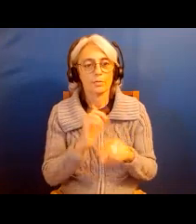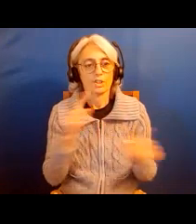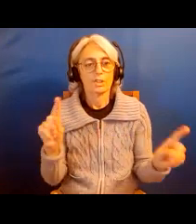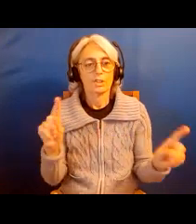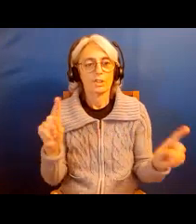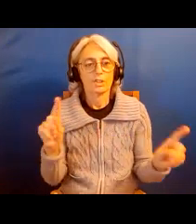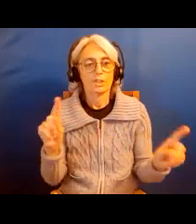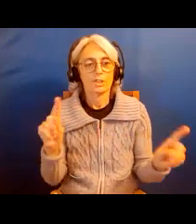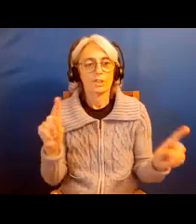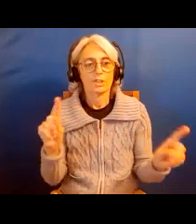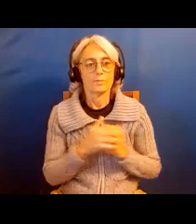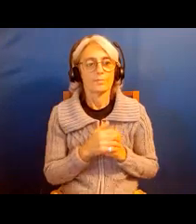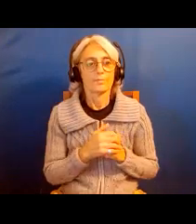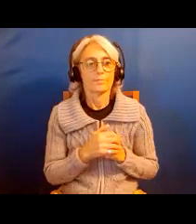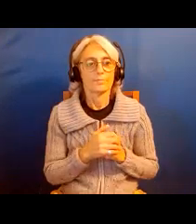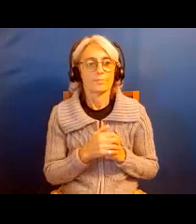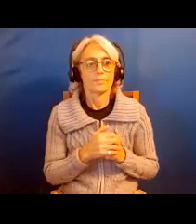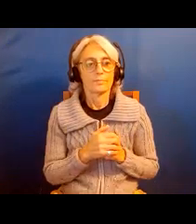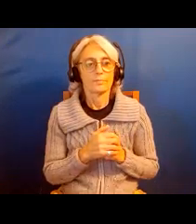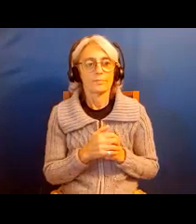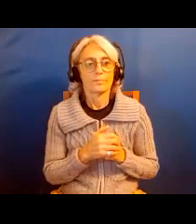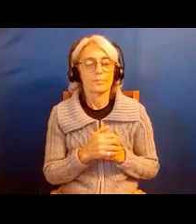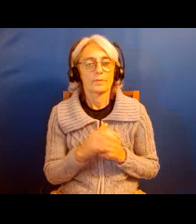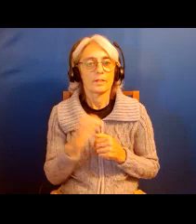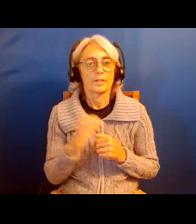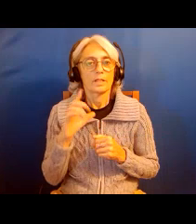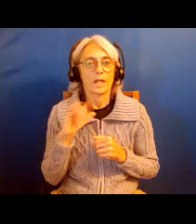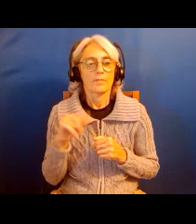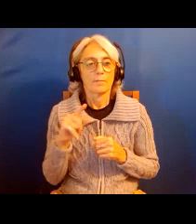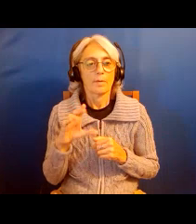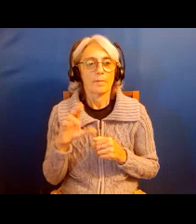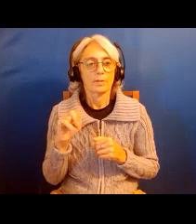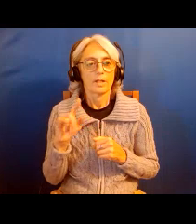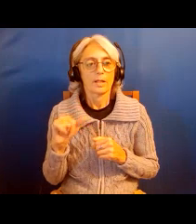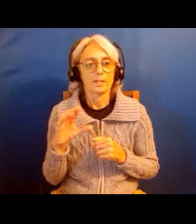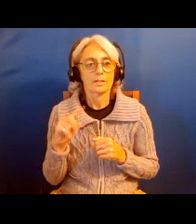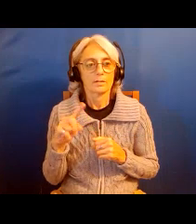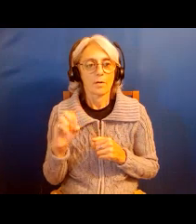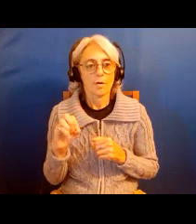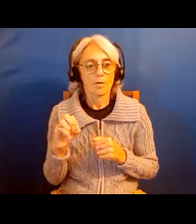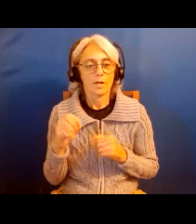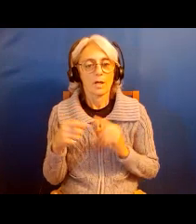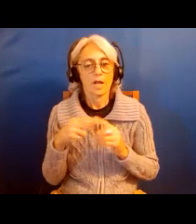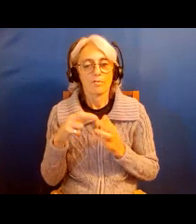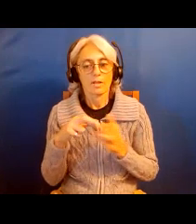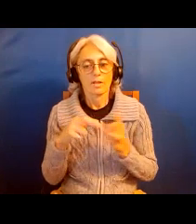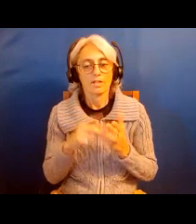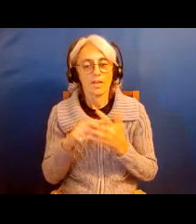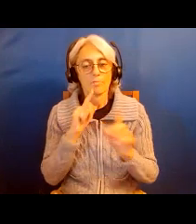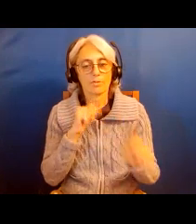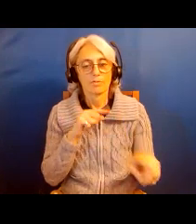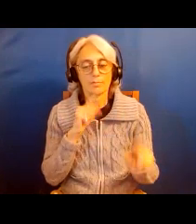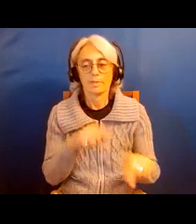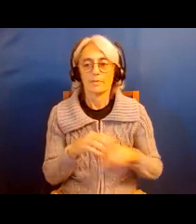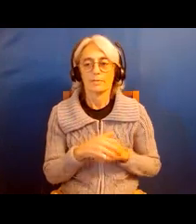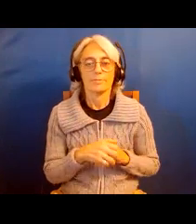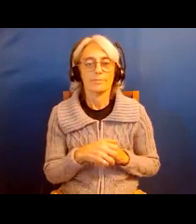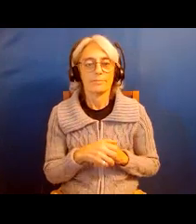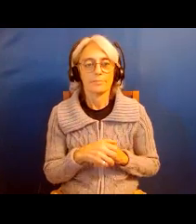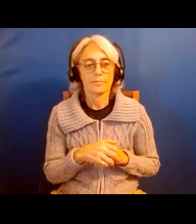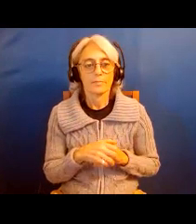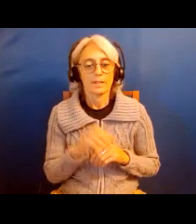First, the California Public Utilities Code and its associated regulations are prescriptive. Only the types of projects listed in